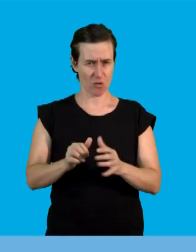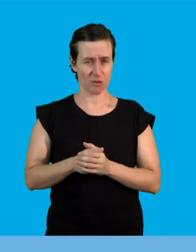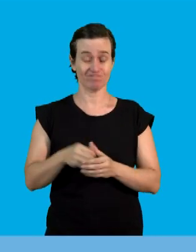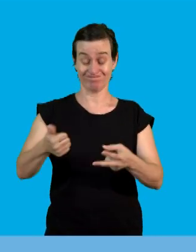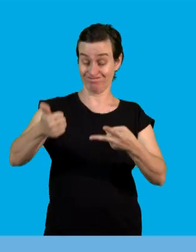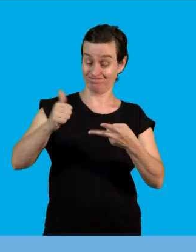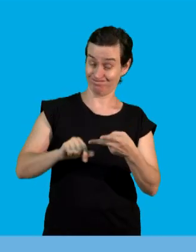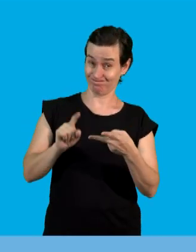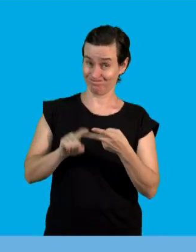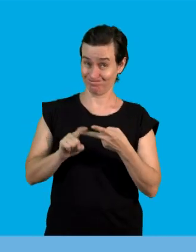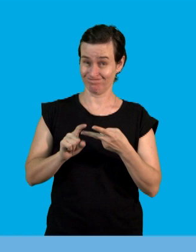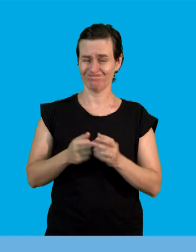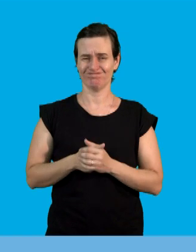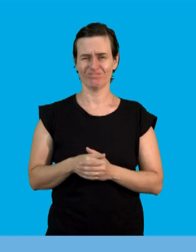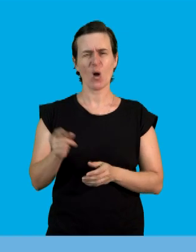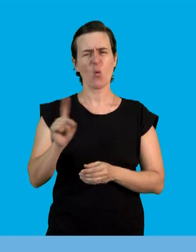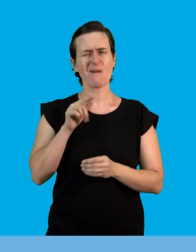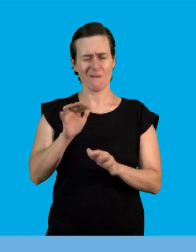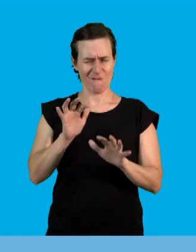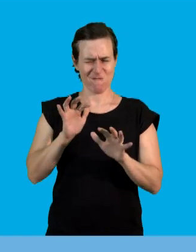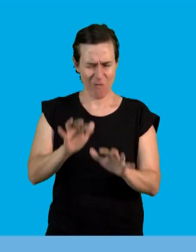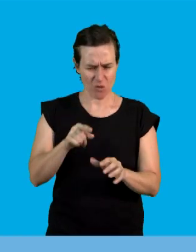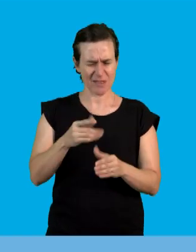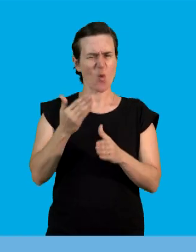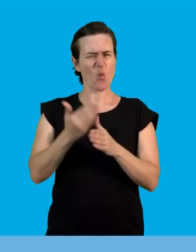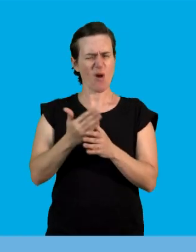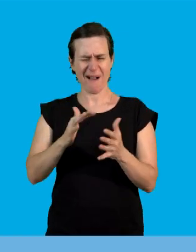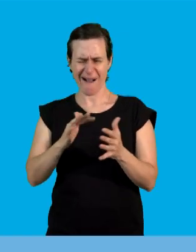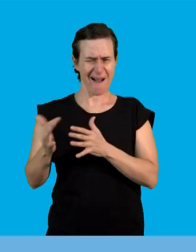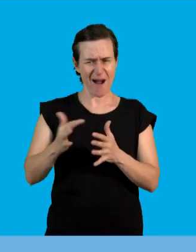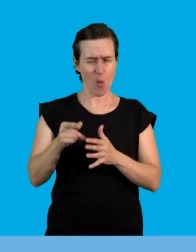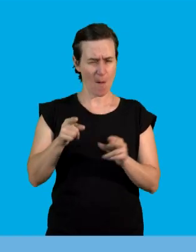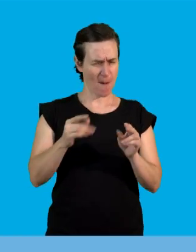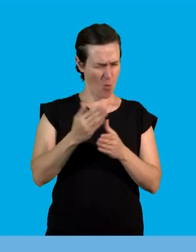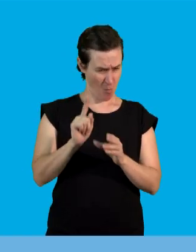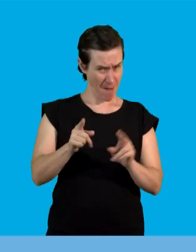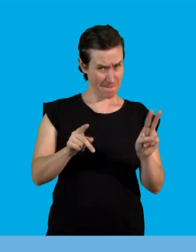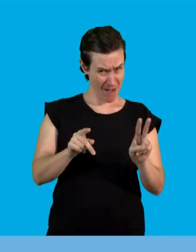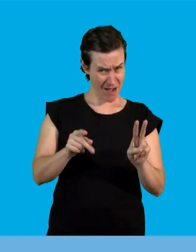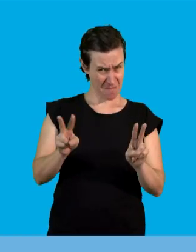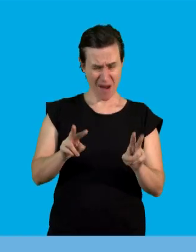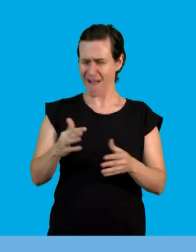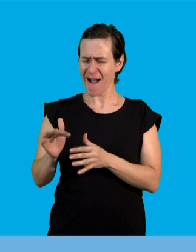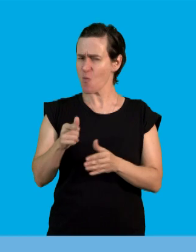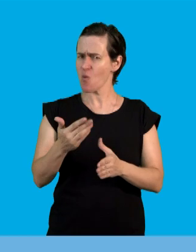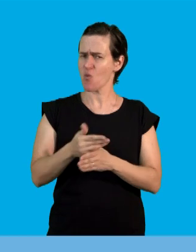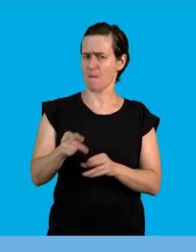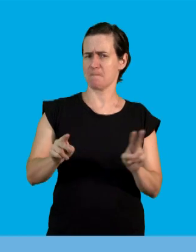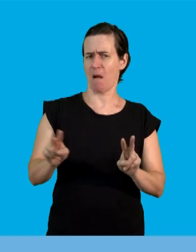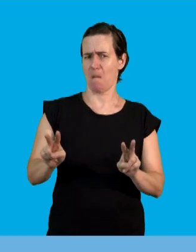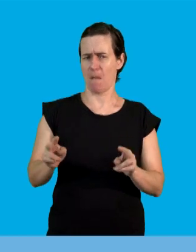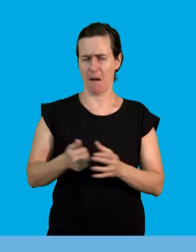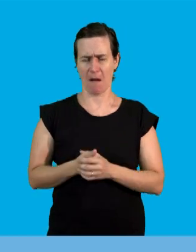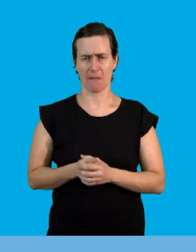And then after that, we're going to be looking at forces, at how do they work in pairs, as we have said that the forces, they always work in